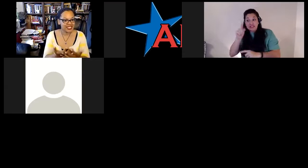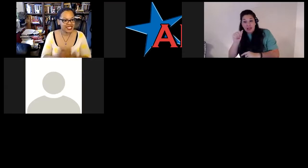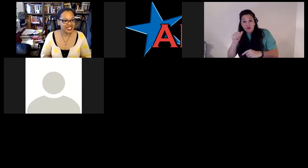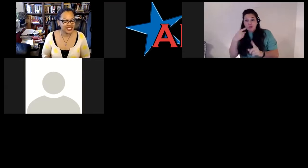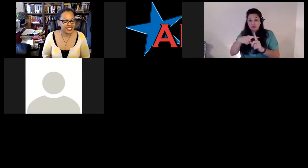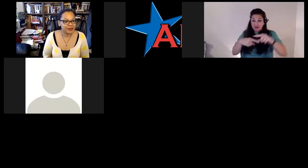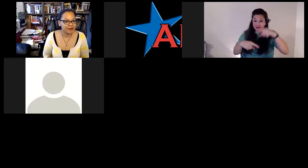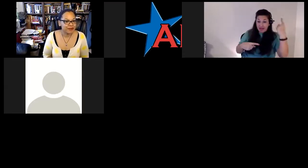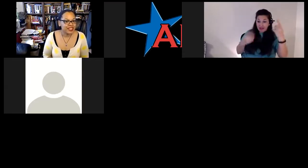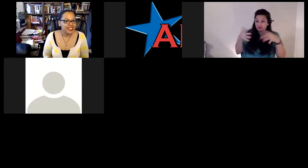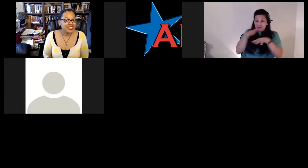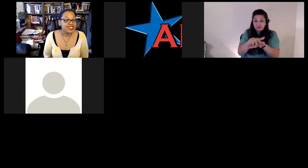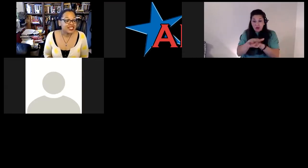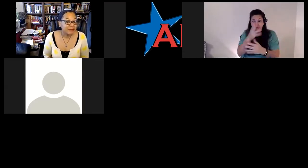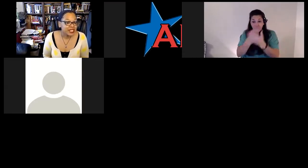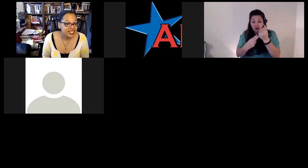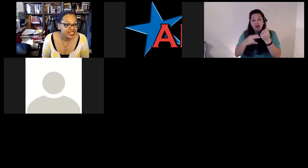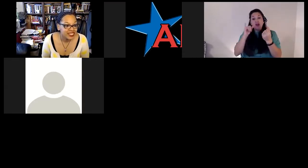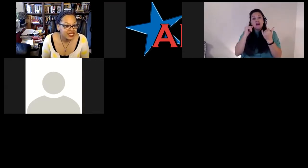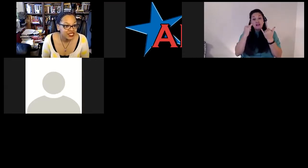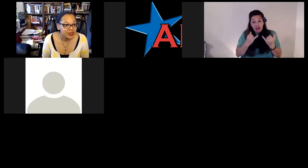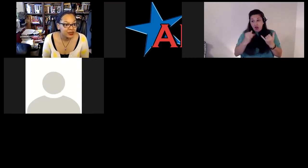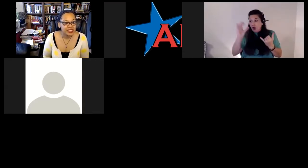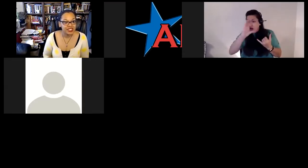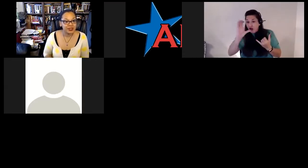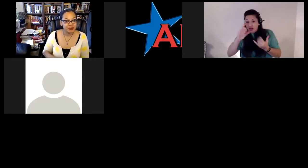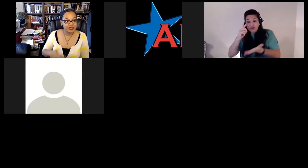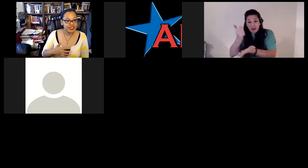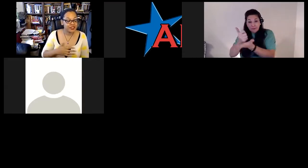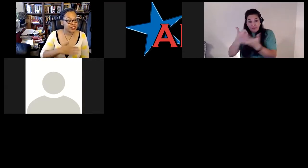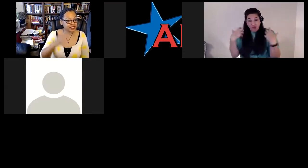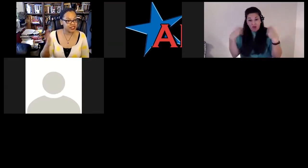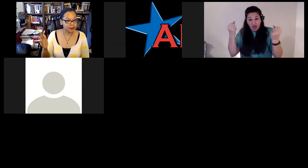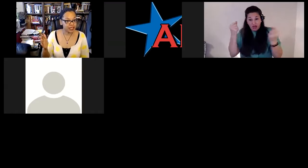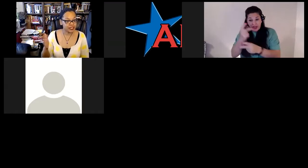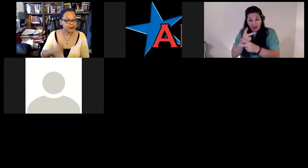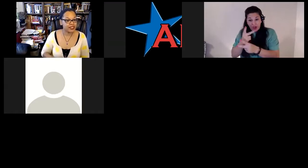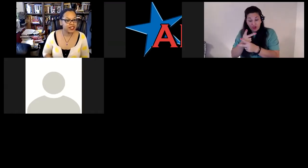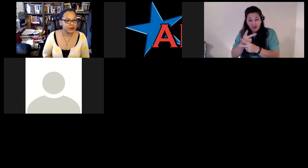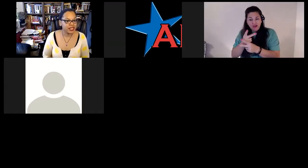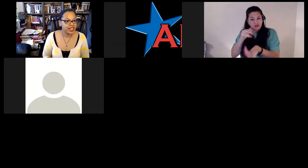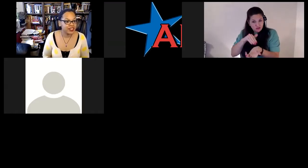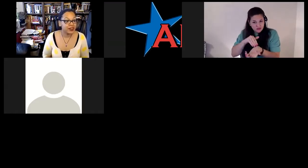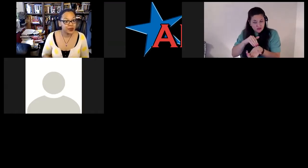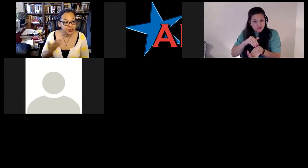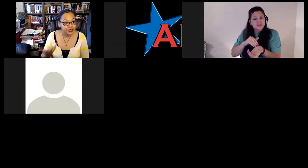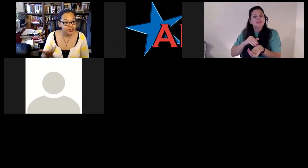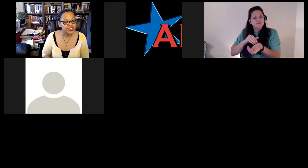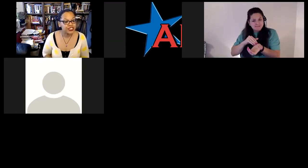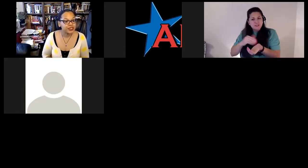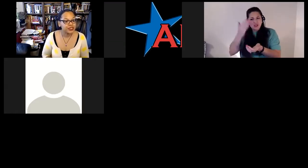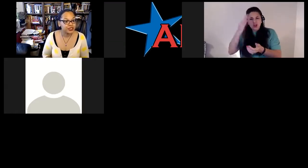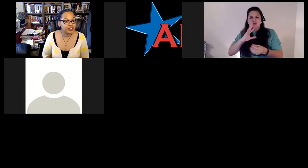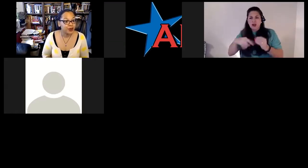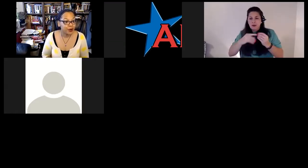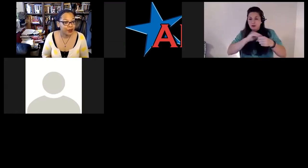and seeking healthcare. This can be an issue, especially with things like the pandemic. We had our own Surgeon